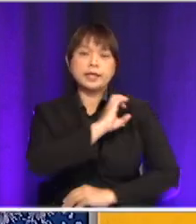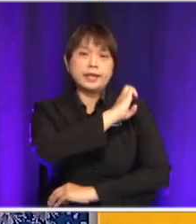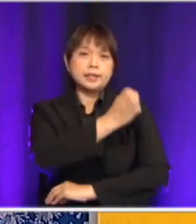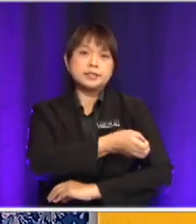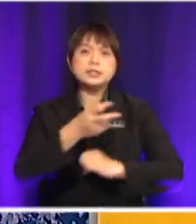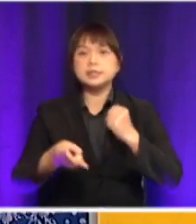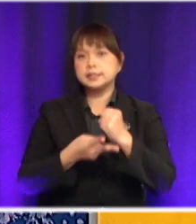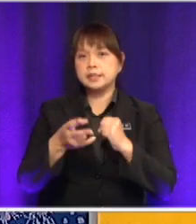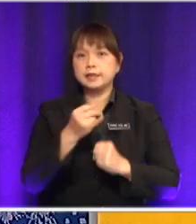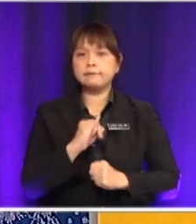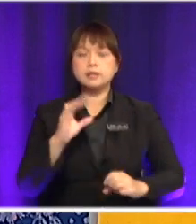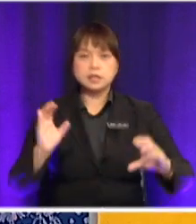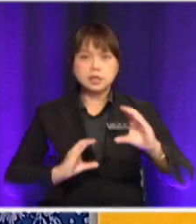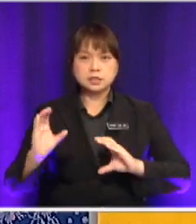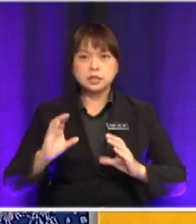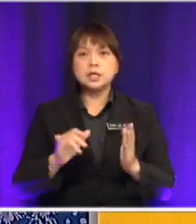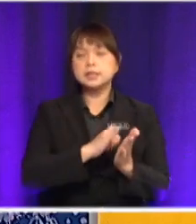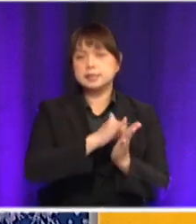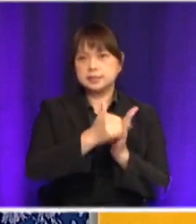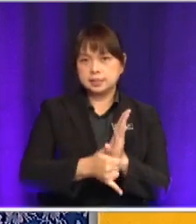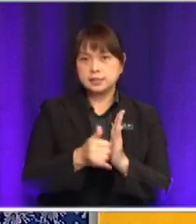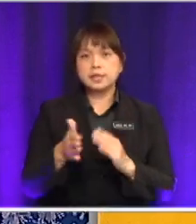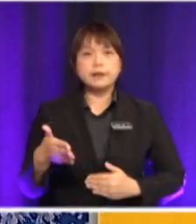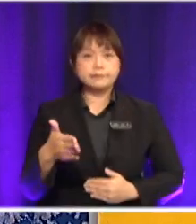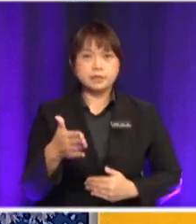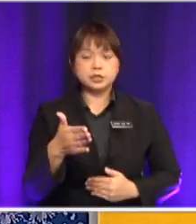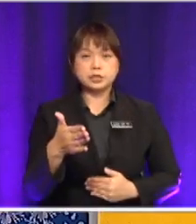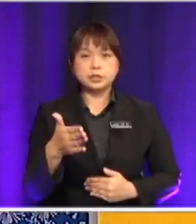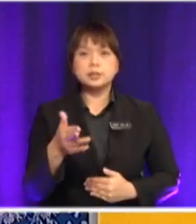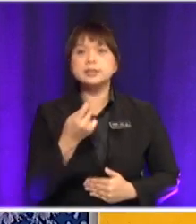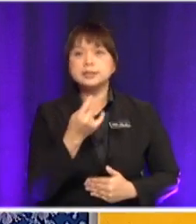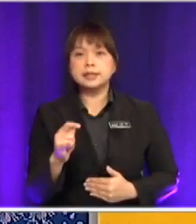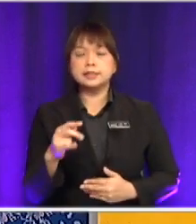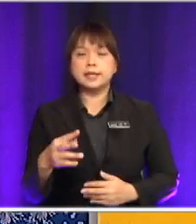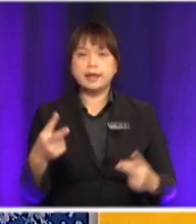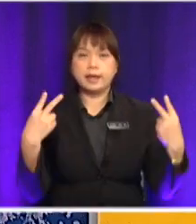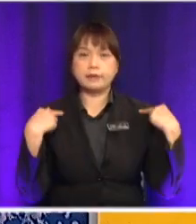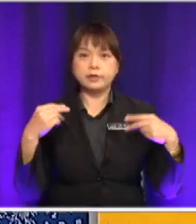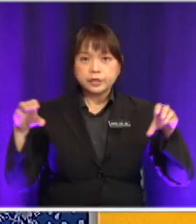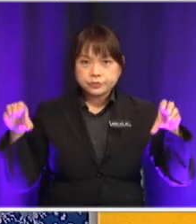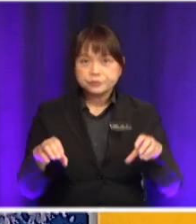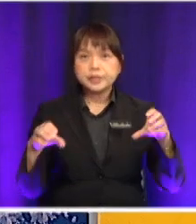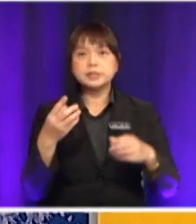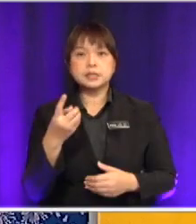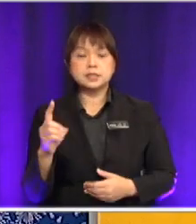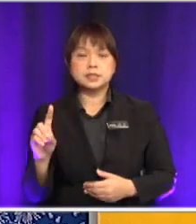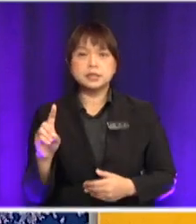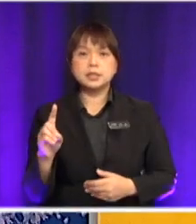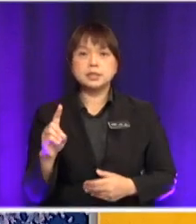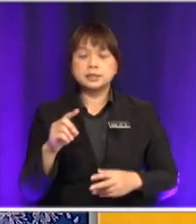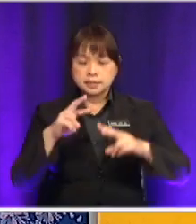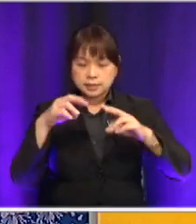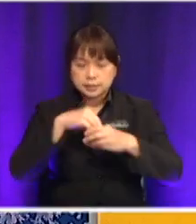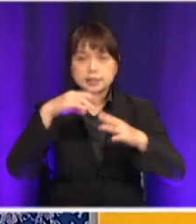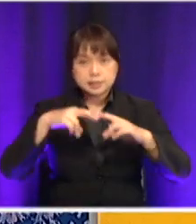cars. You know, so this particular fish, the robotic fish, they have created it to study how it moves, so we can